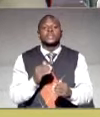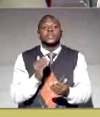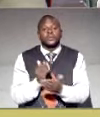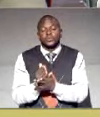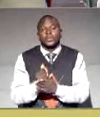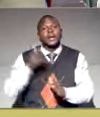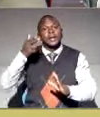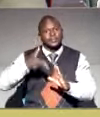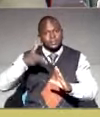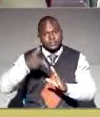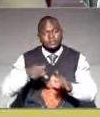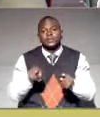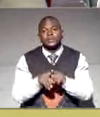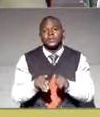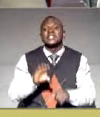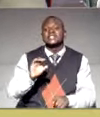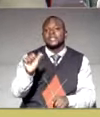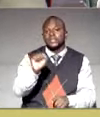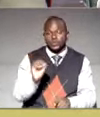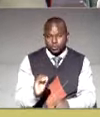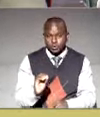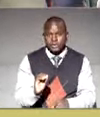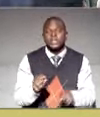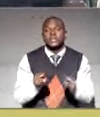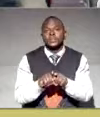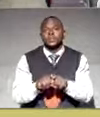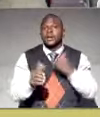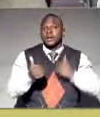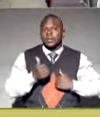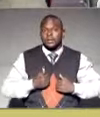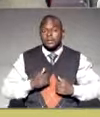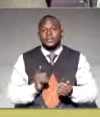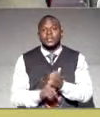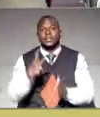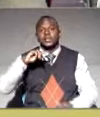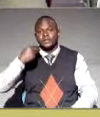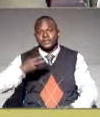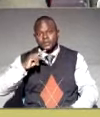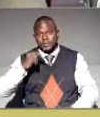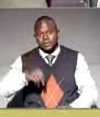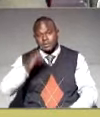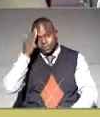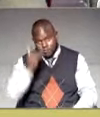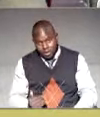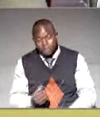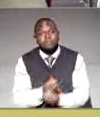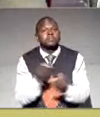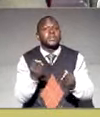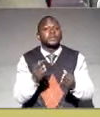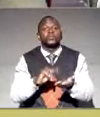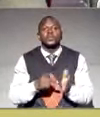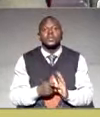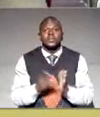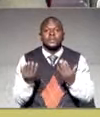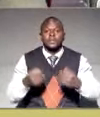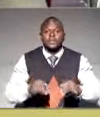media and of course as civil society, we'll also be interested in getting your feedback because there are quite a number of projects which are implemented, and this is